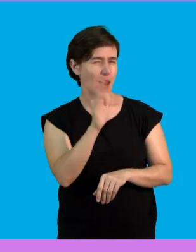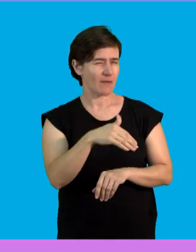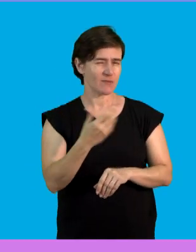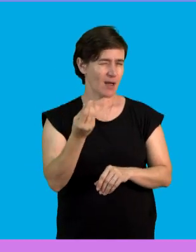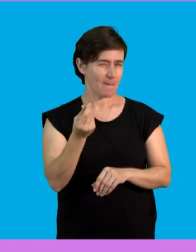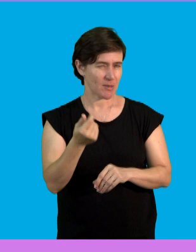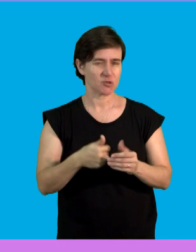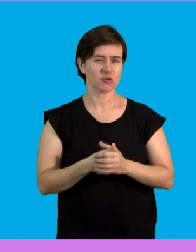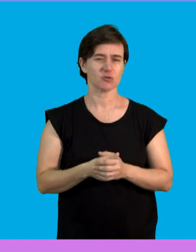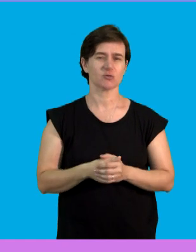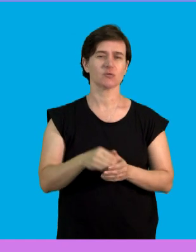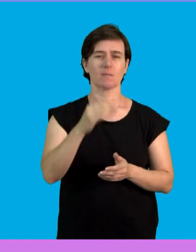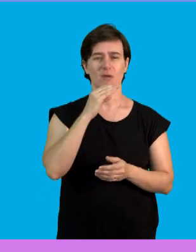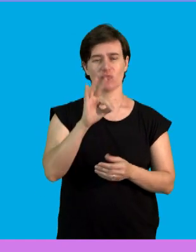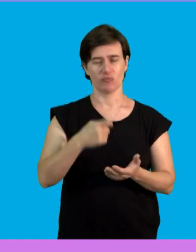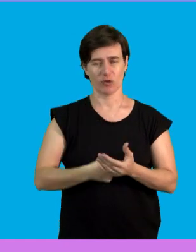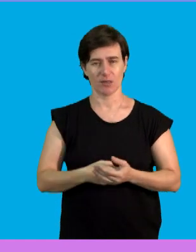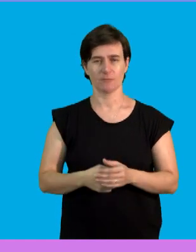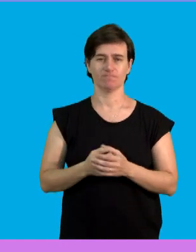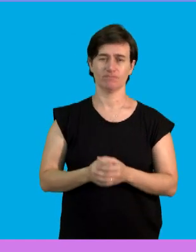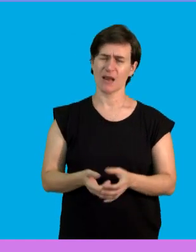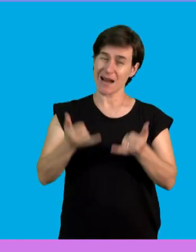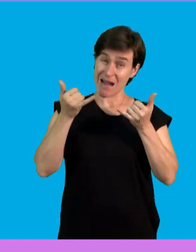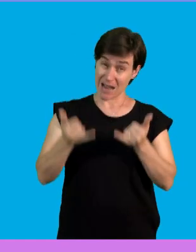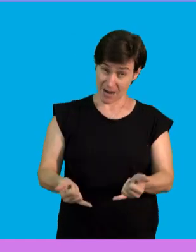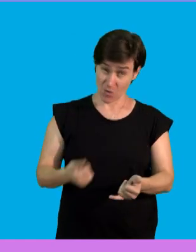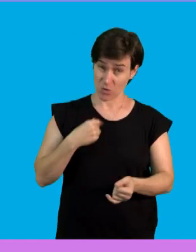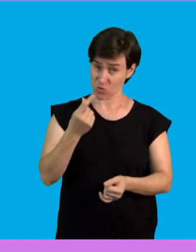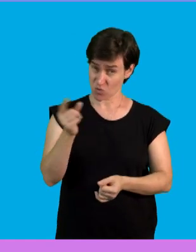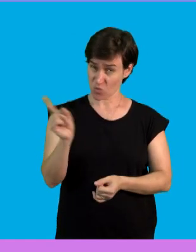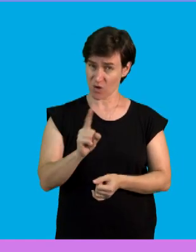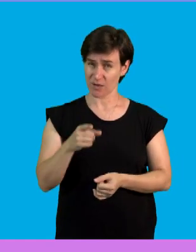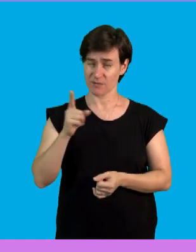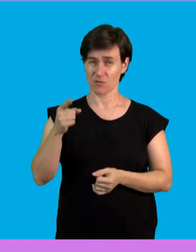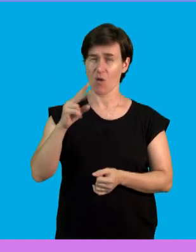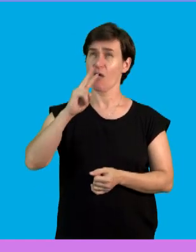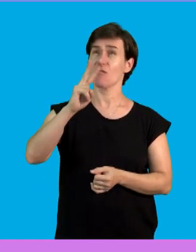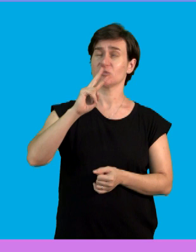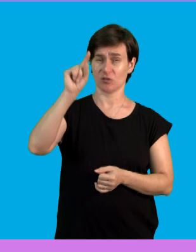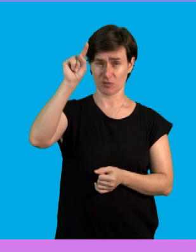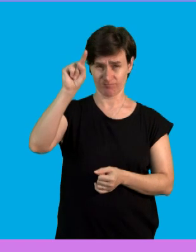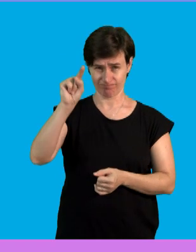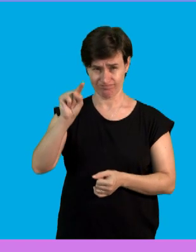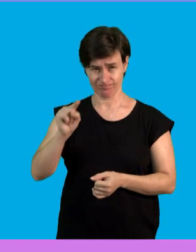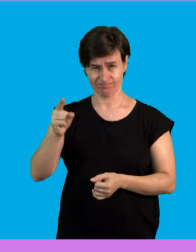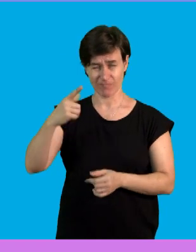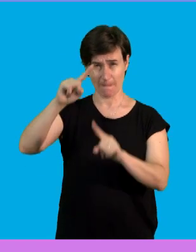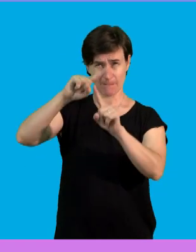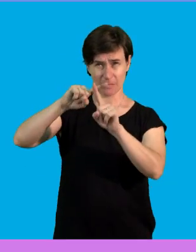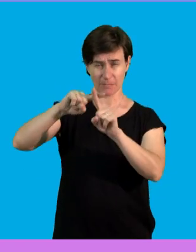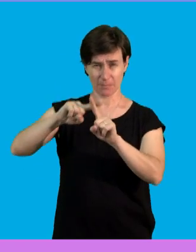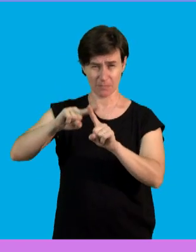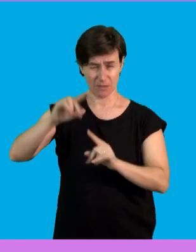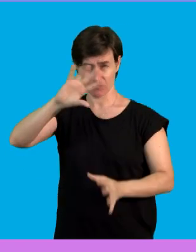Rand. So now what we need to do is we need to take those and add them together. So